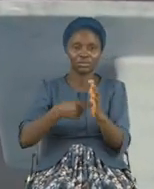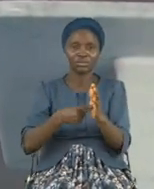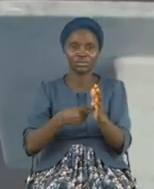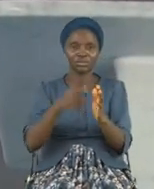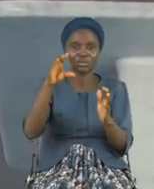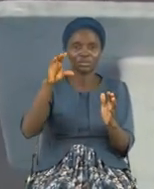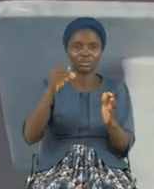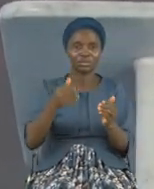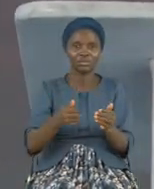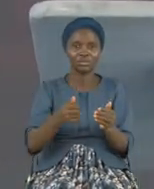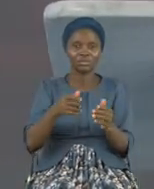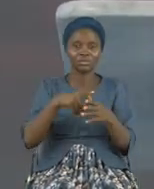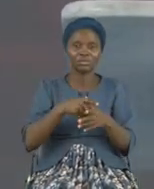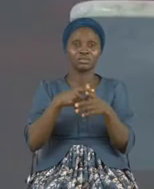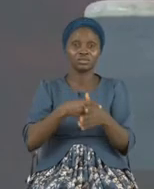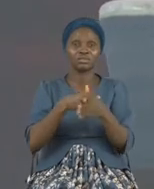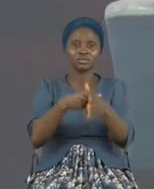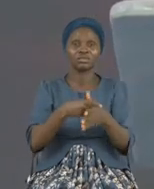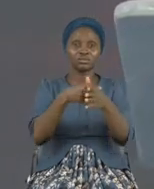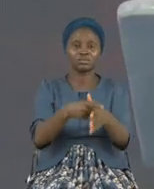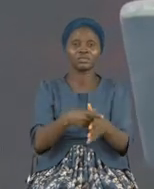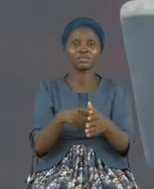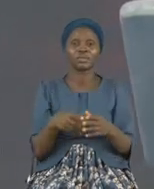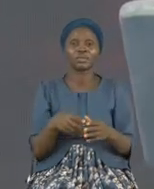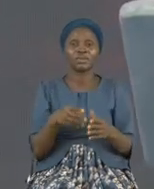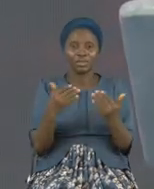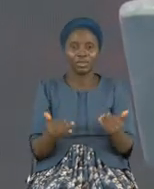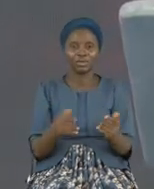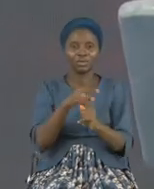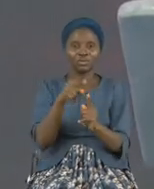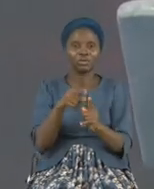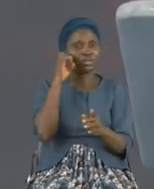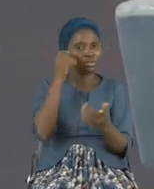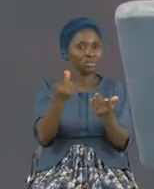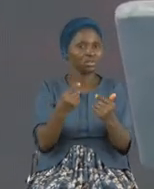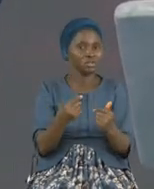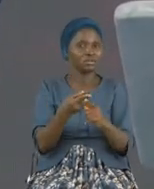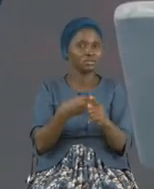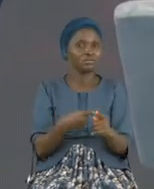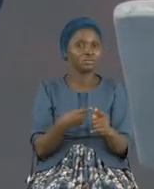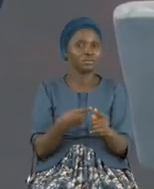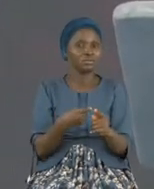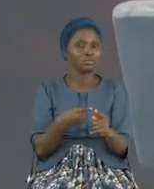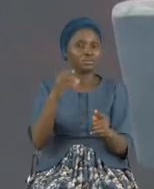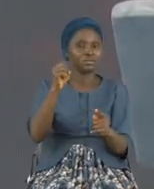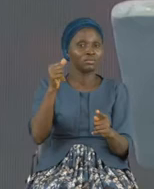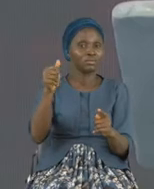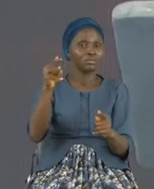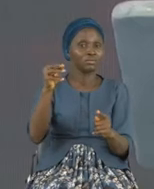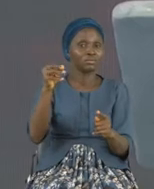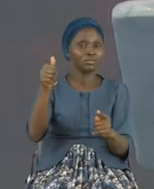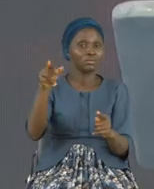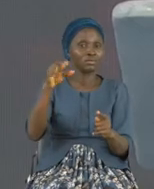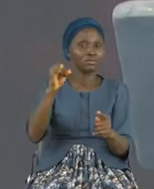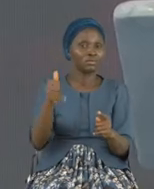Now, when he came from Samaria and came to that desert